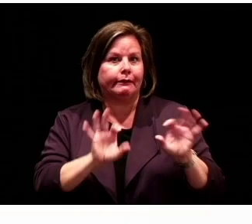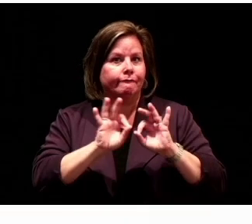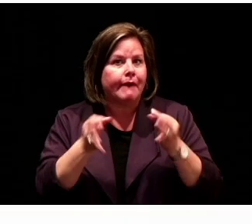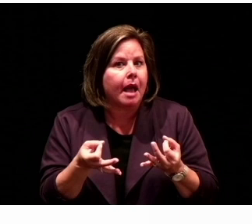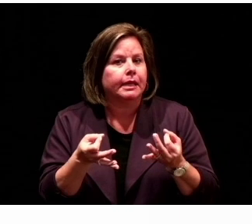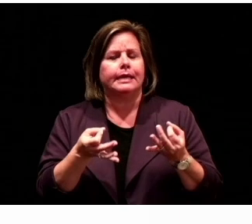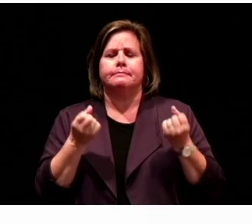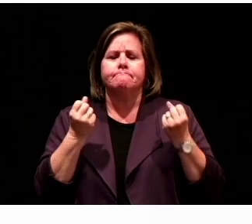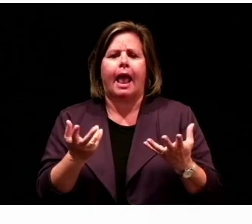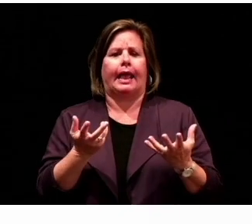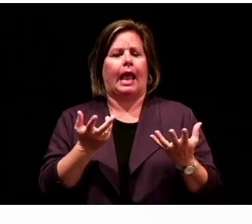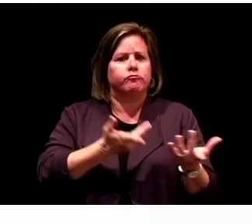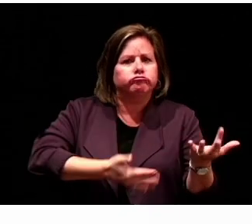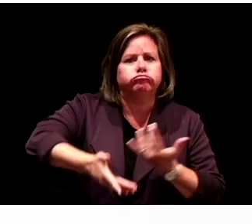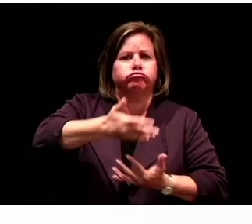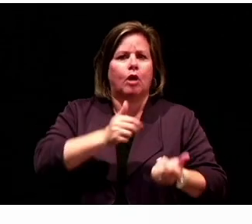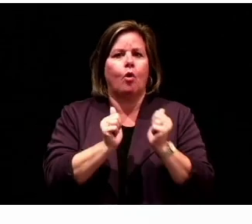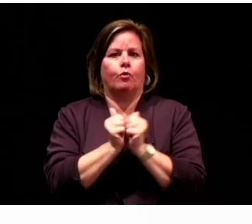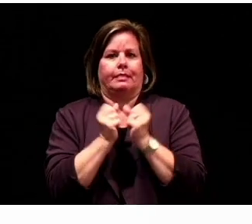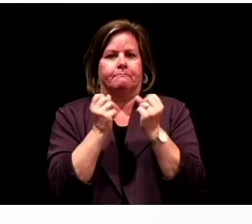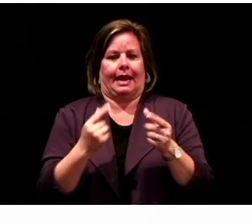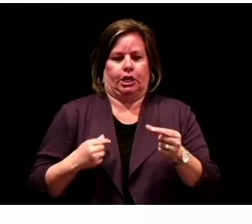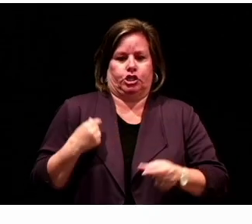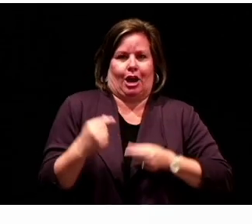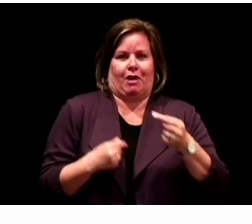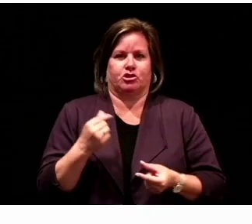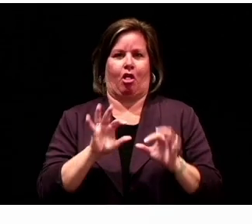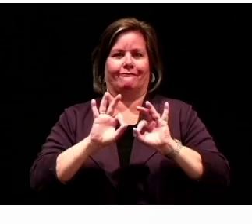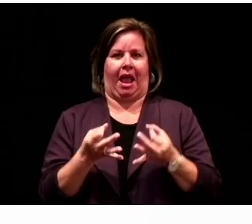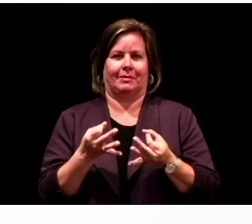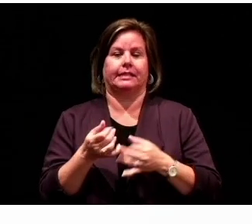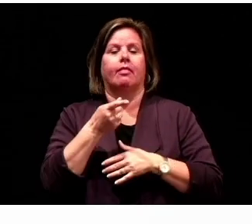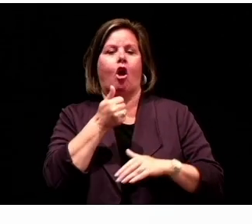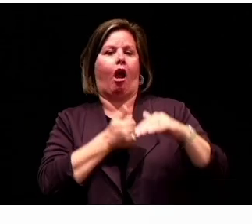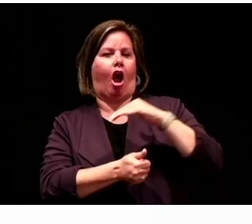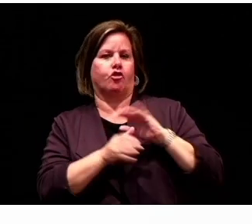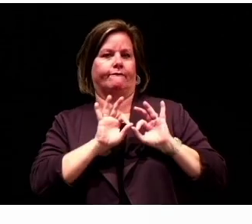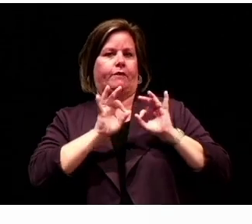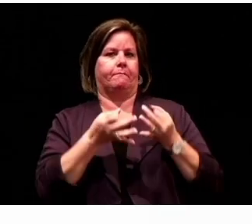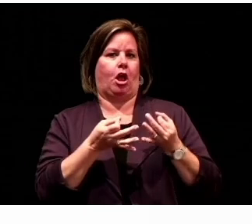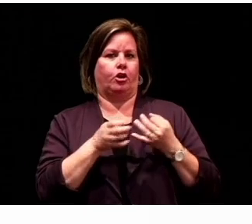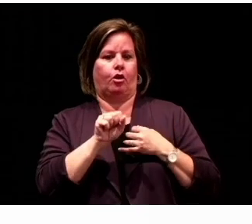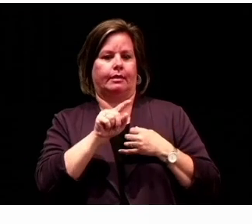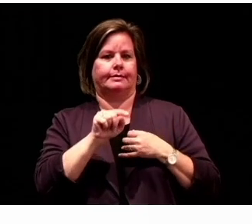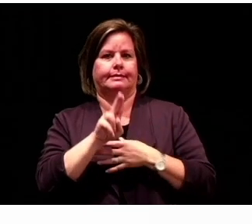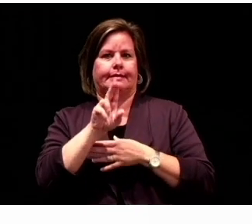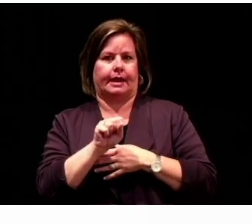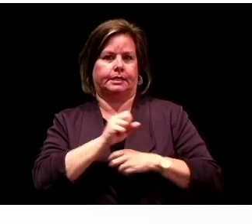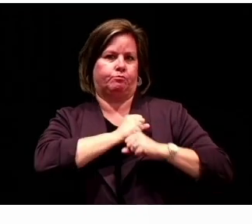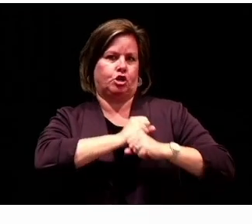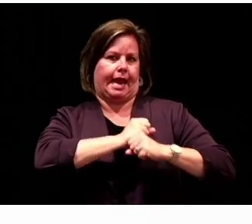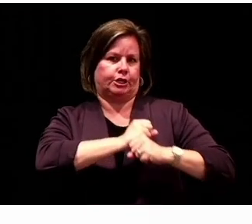And essentially, this is the quote from, or the line right from the Fair Housing Act. So understanding that a person who is under the age of